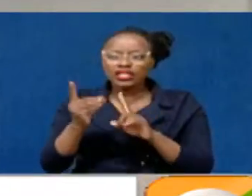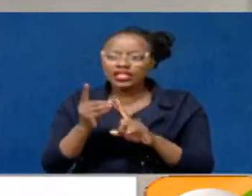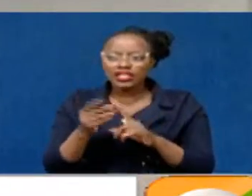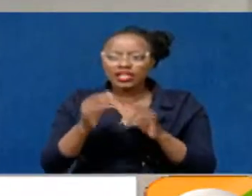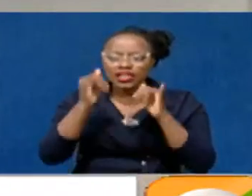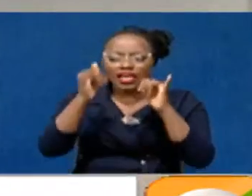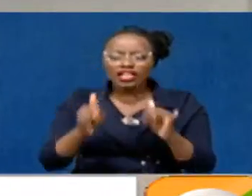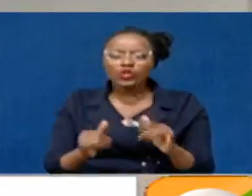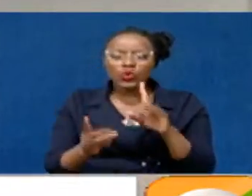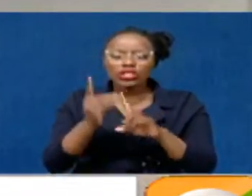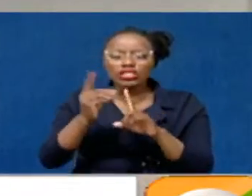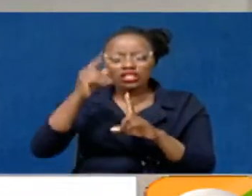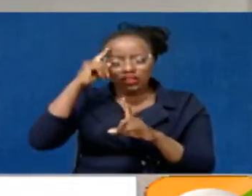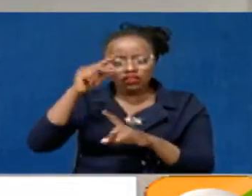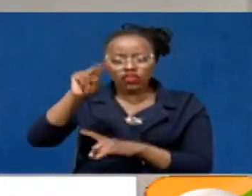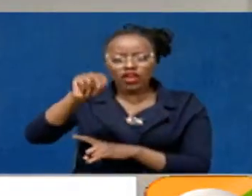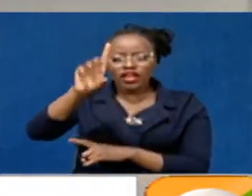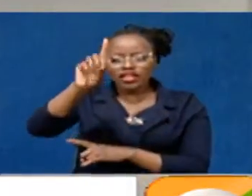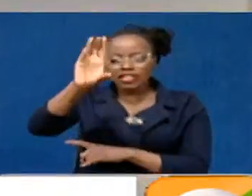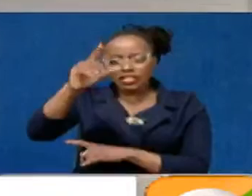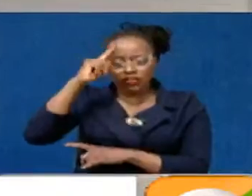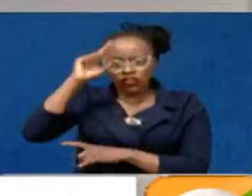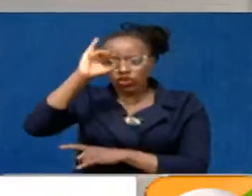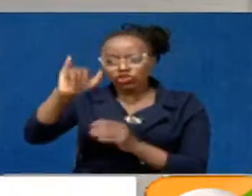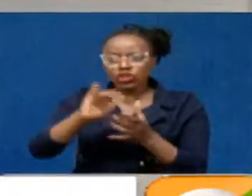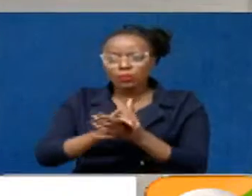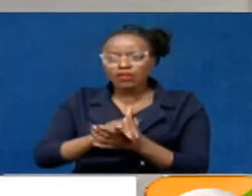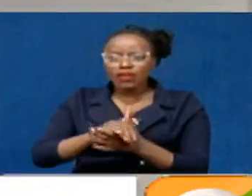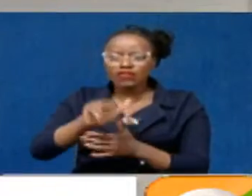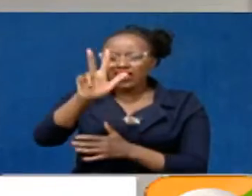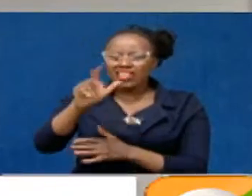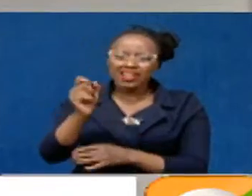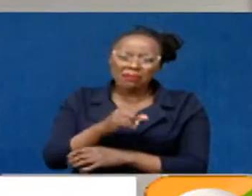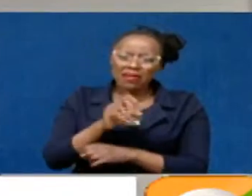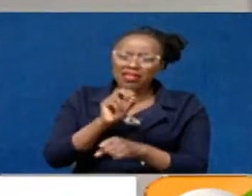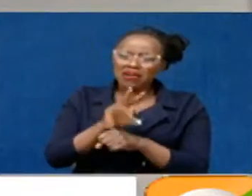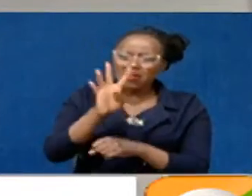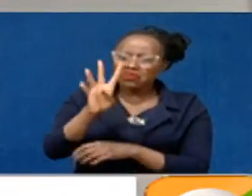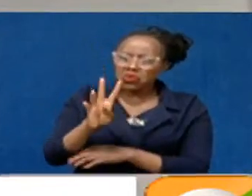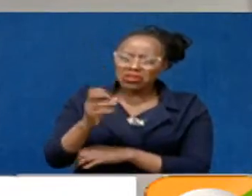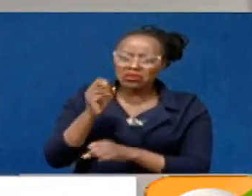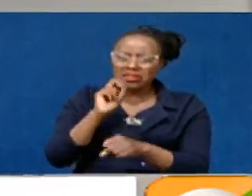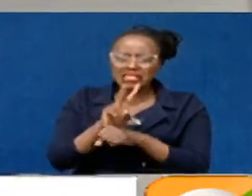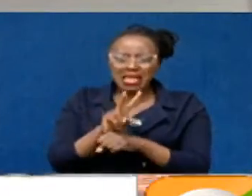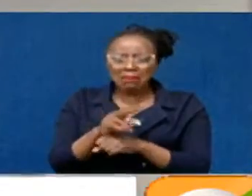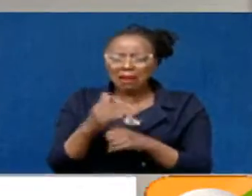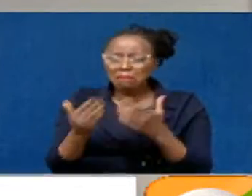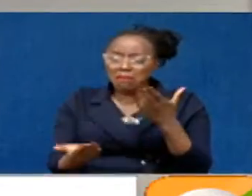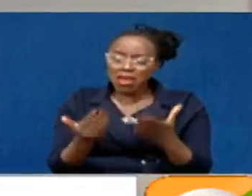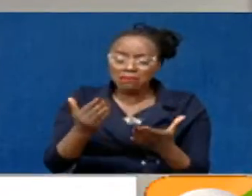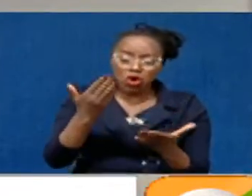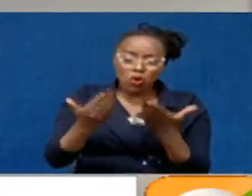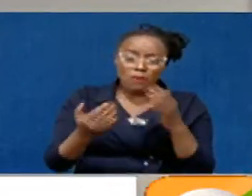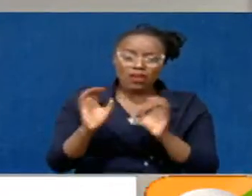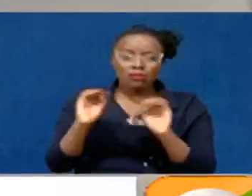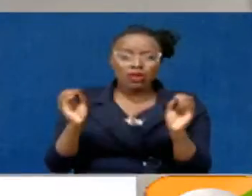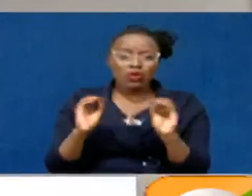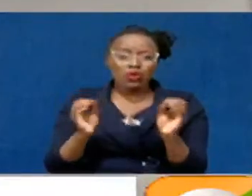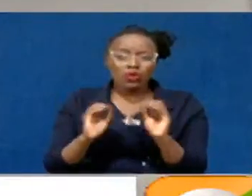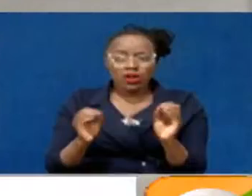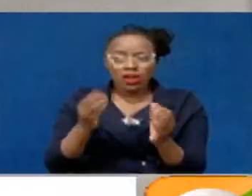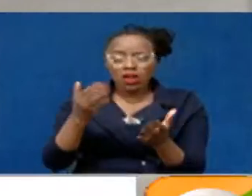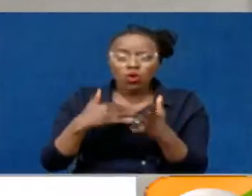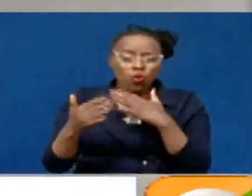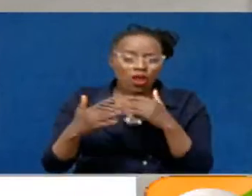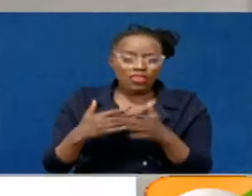is the new date for the NDC? I've heard 3rd of December, 4th of December, maybe, maybe not.